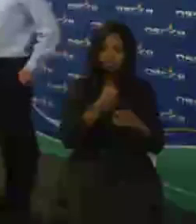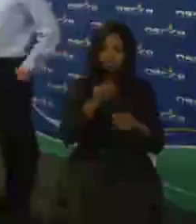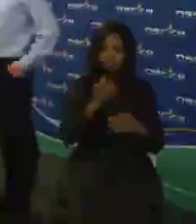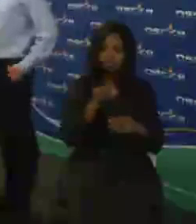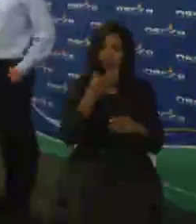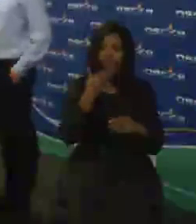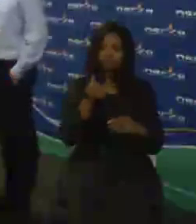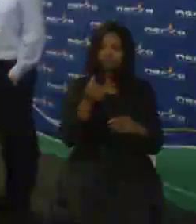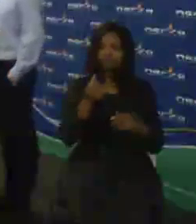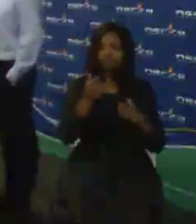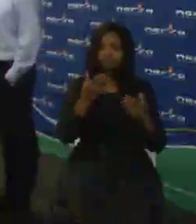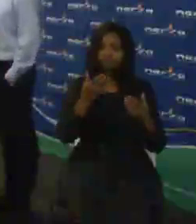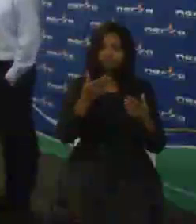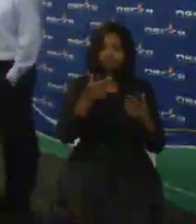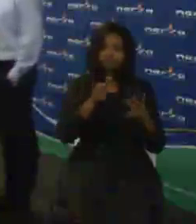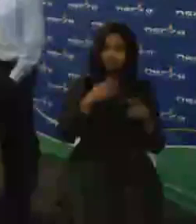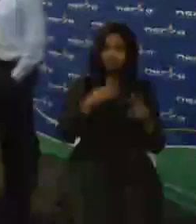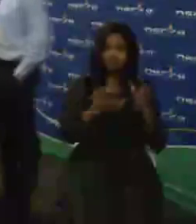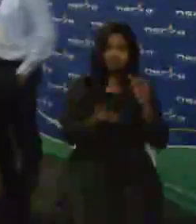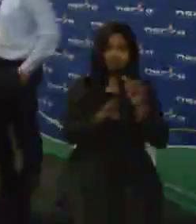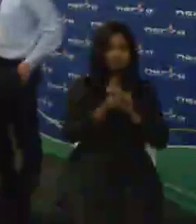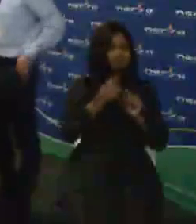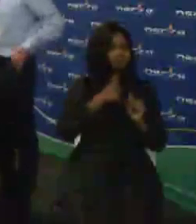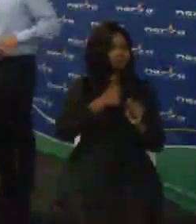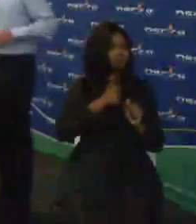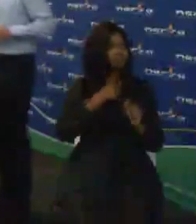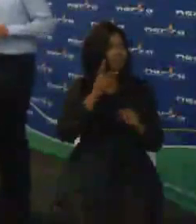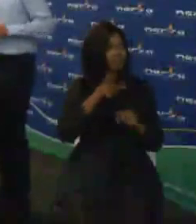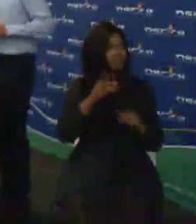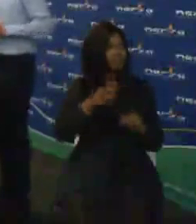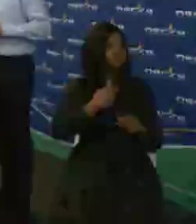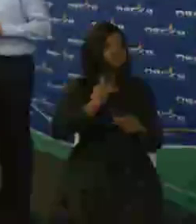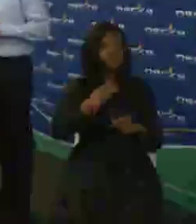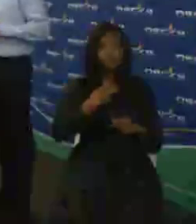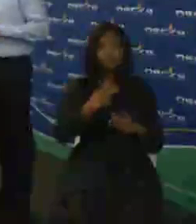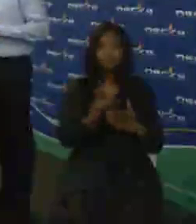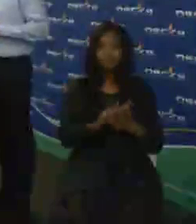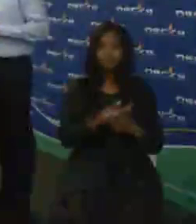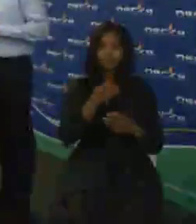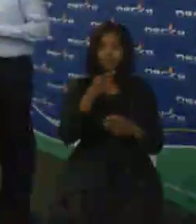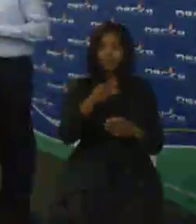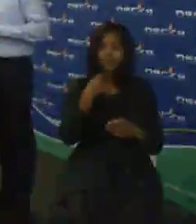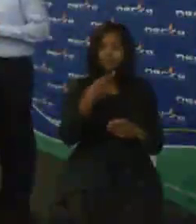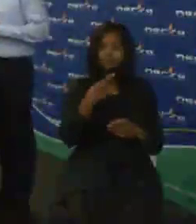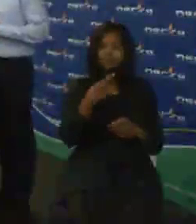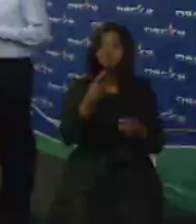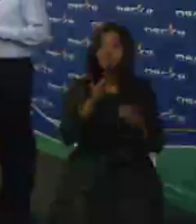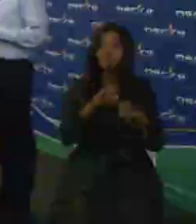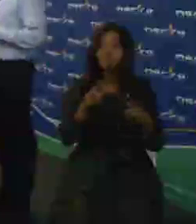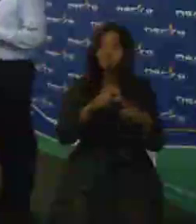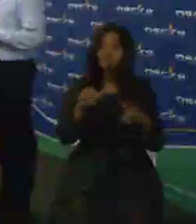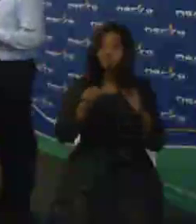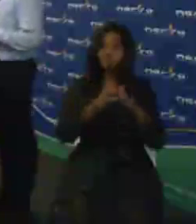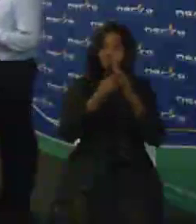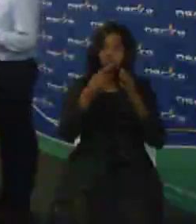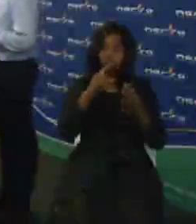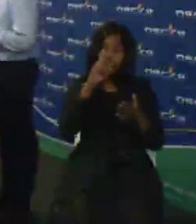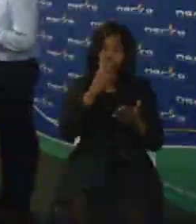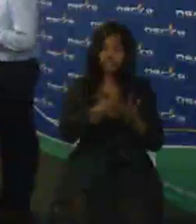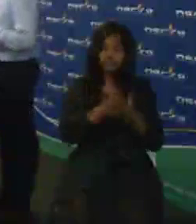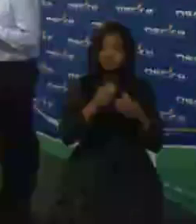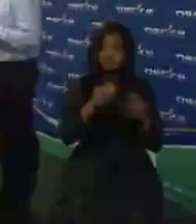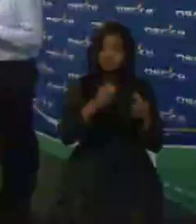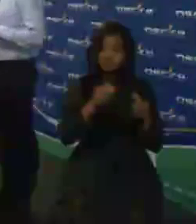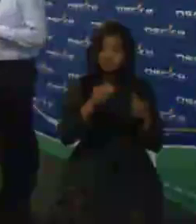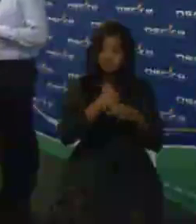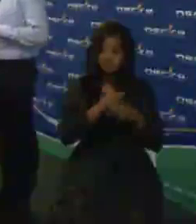So please let me conclude by repeating myself. It is very important for the decision makers